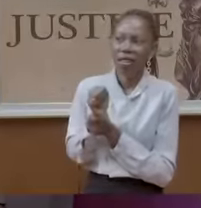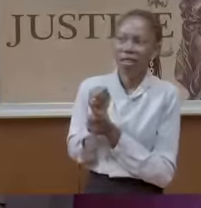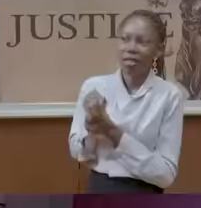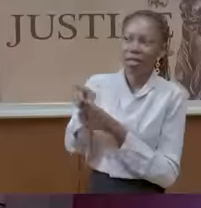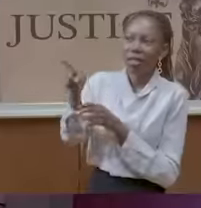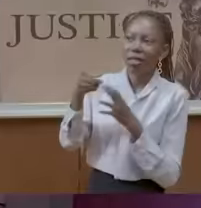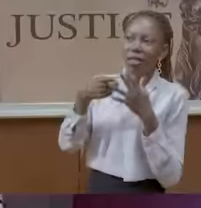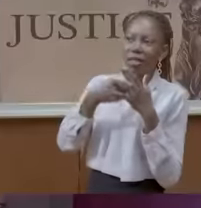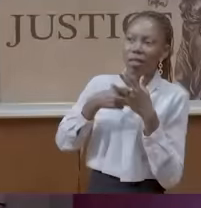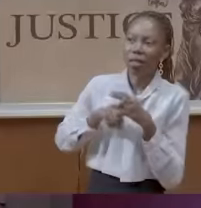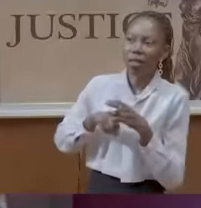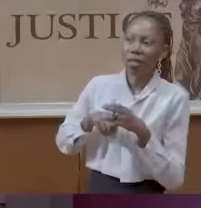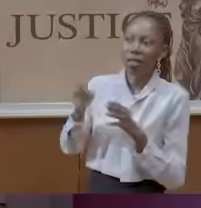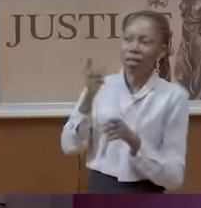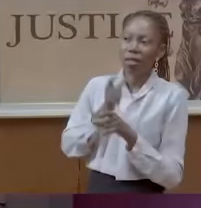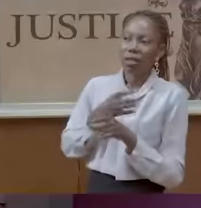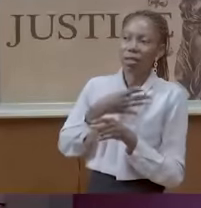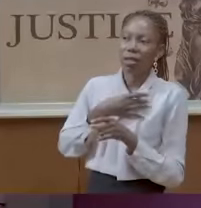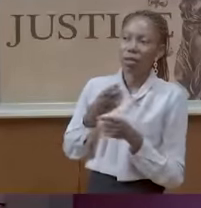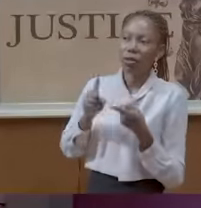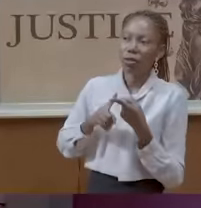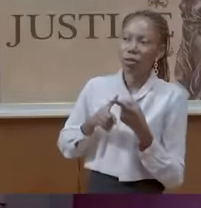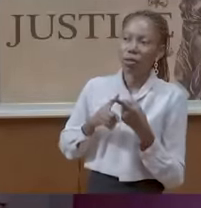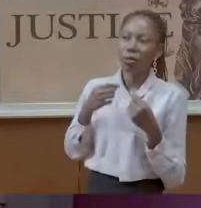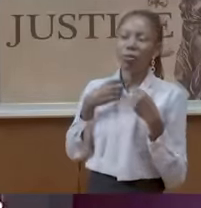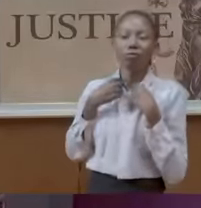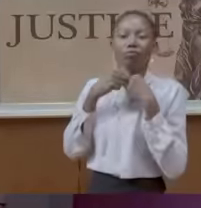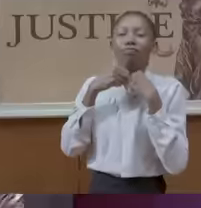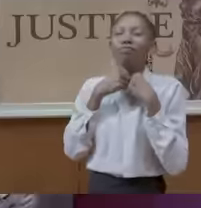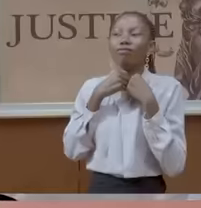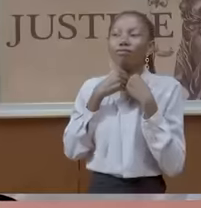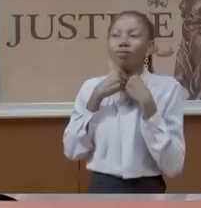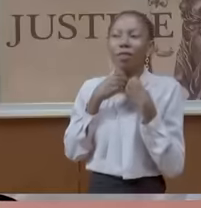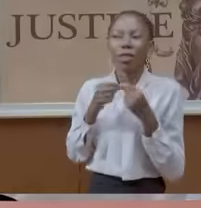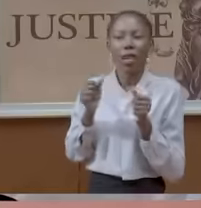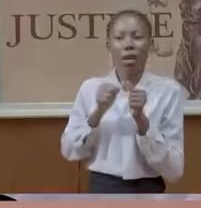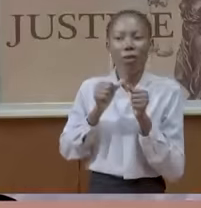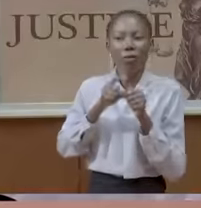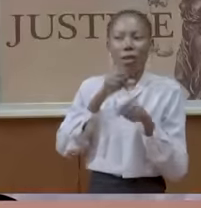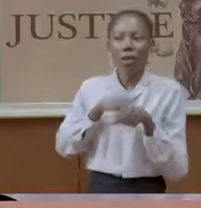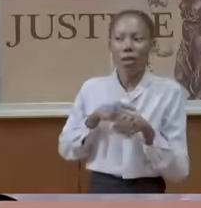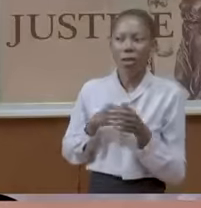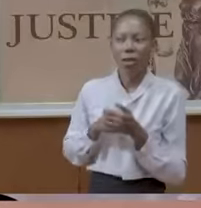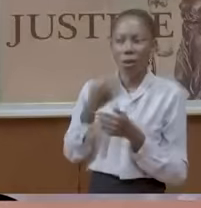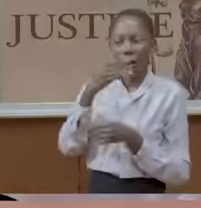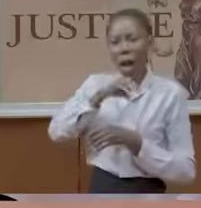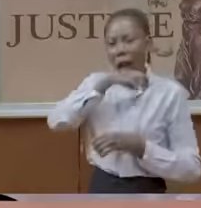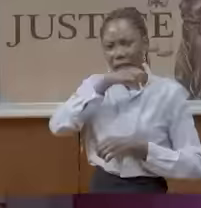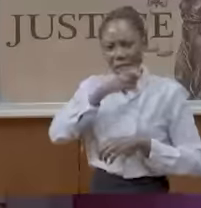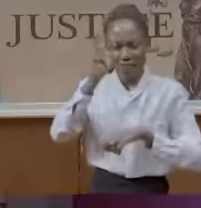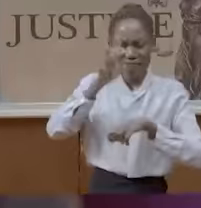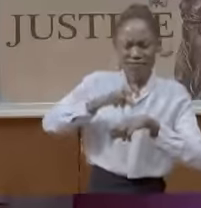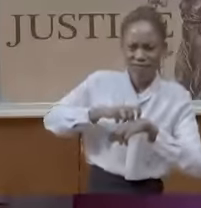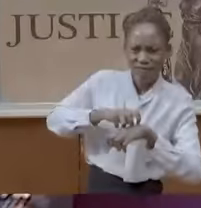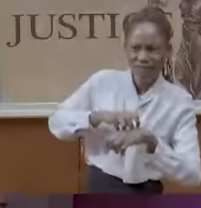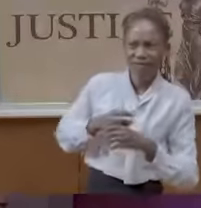I just started opening the last button. Now, my pastor used to make fun of me because of nails, teeth everywhere, biting me,